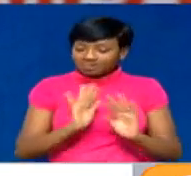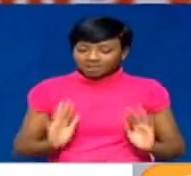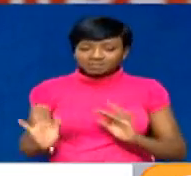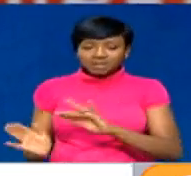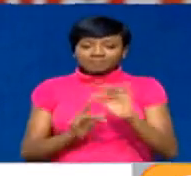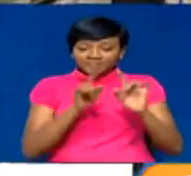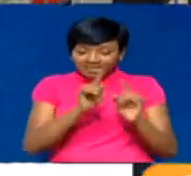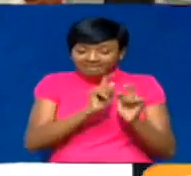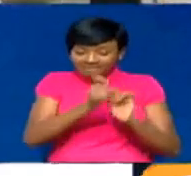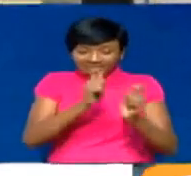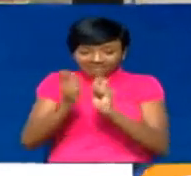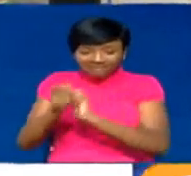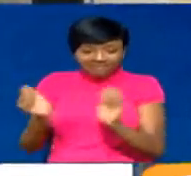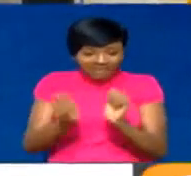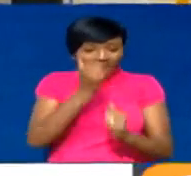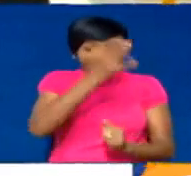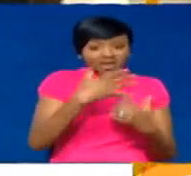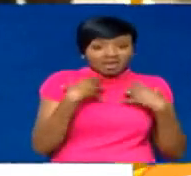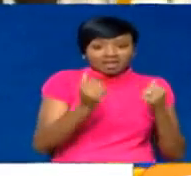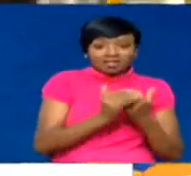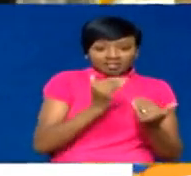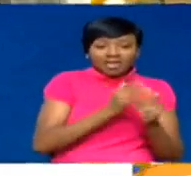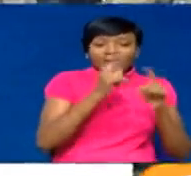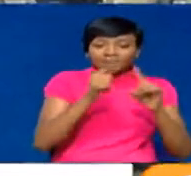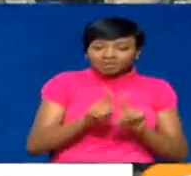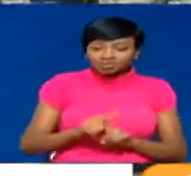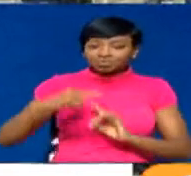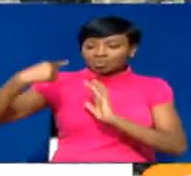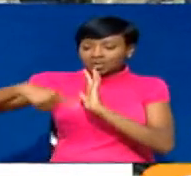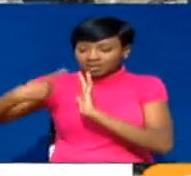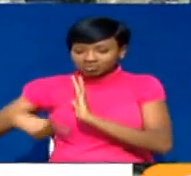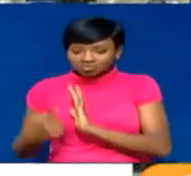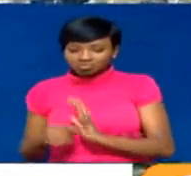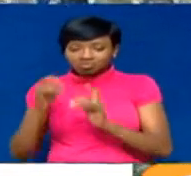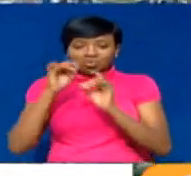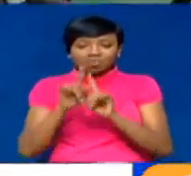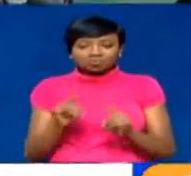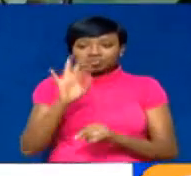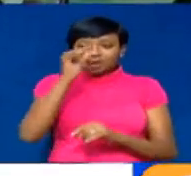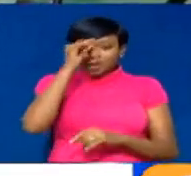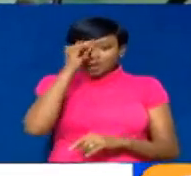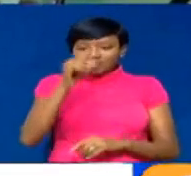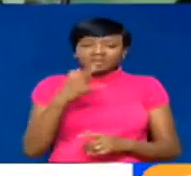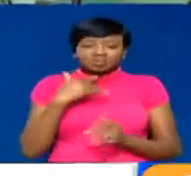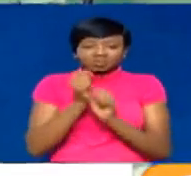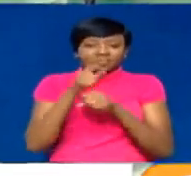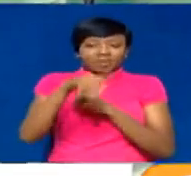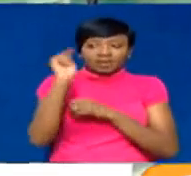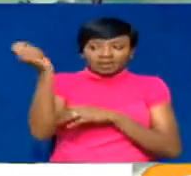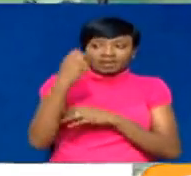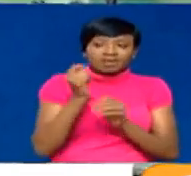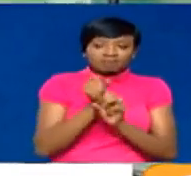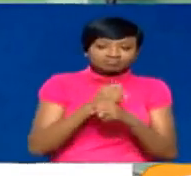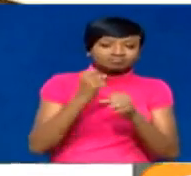Revolutions that will not only occur in the healthcare system, but also in matters industrialization, where his government will seek to make Kenya a manufacturing